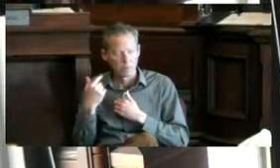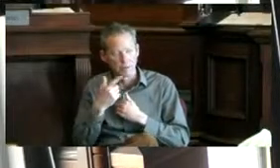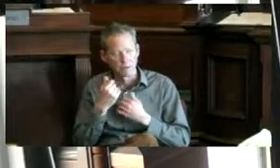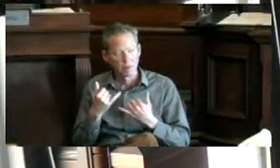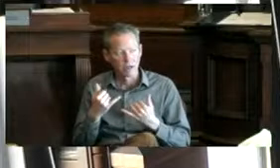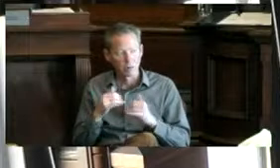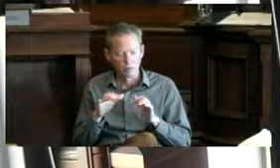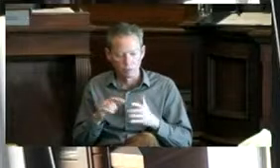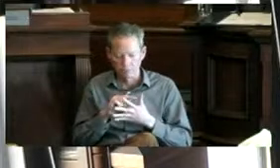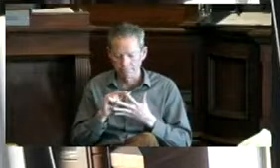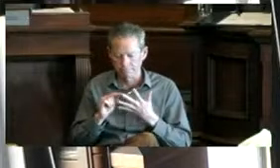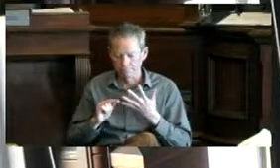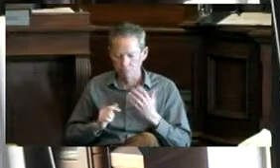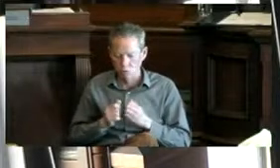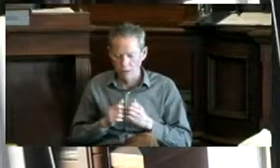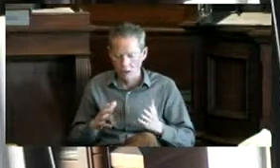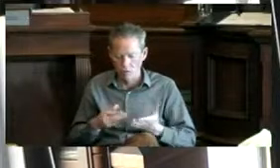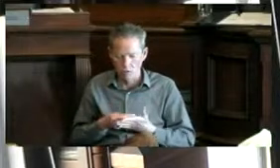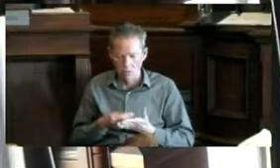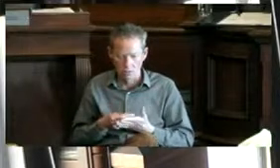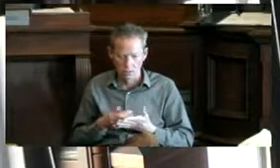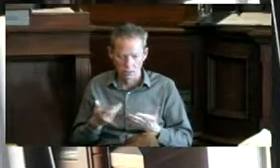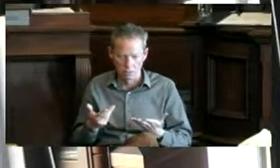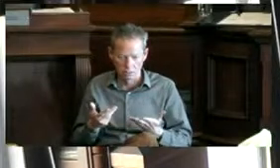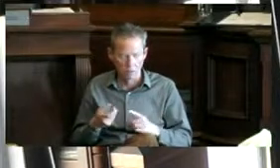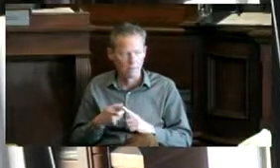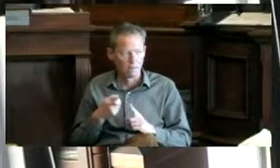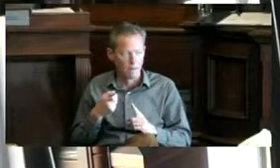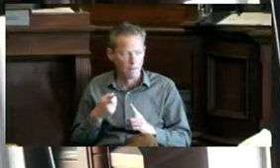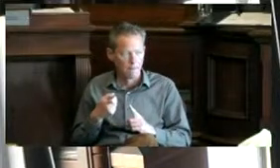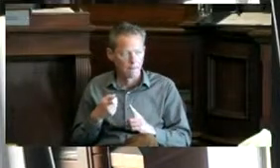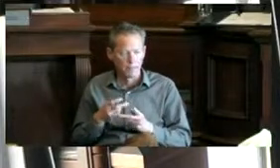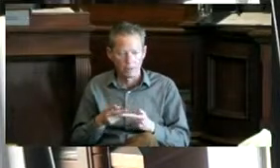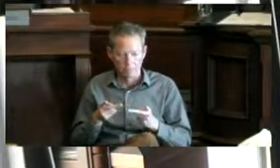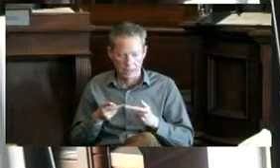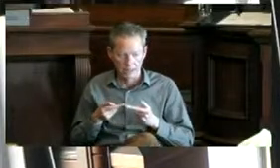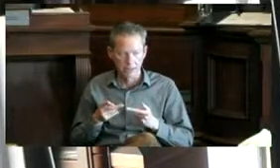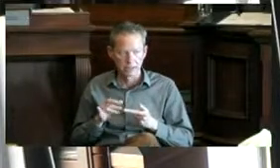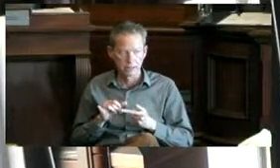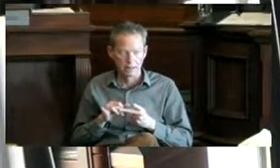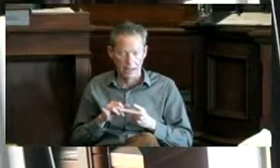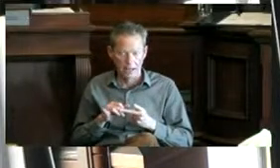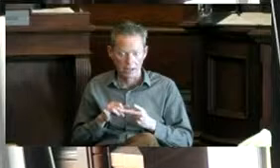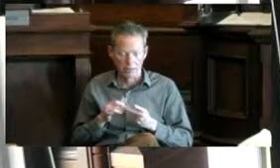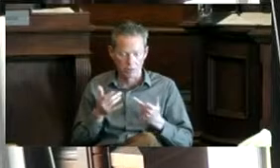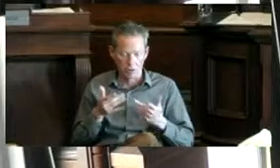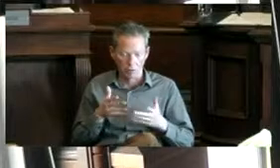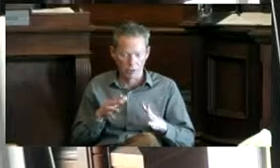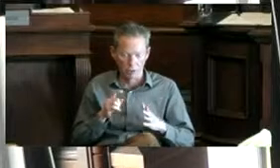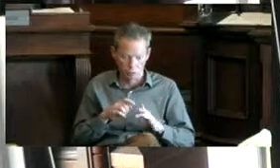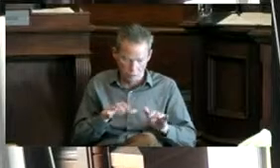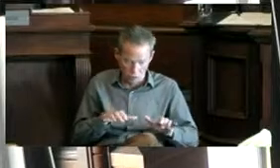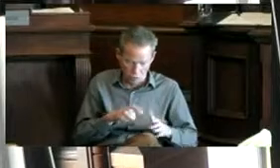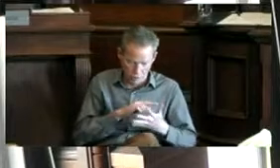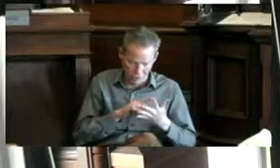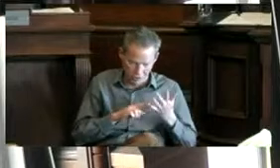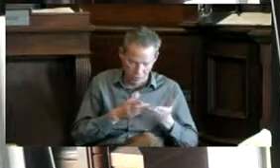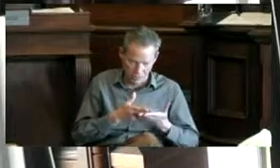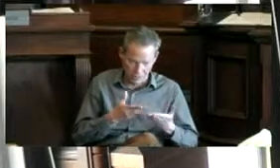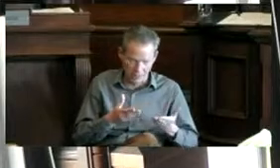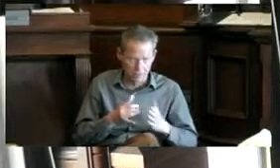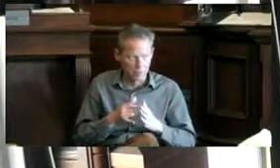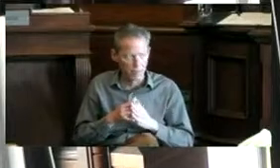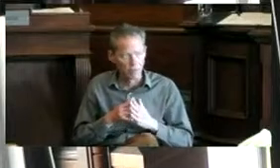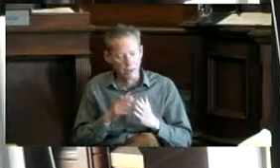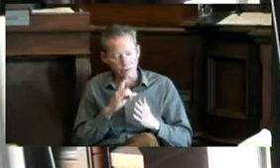a lot of those things without dollars from places that do those things. So that model is so